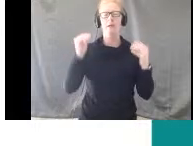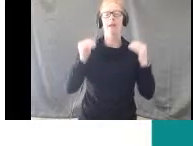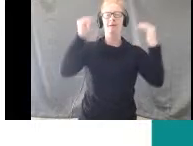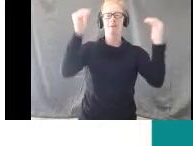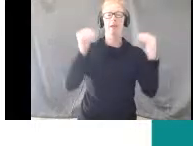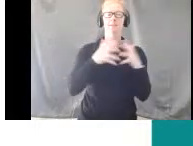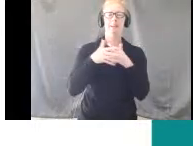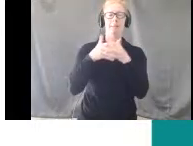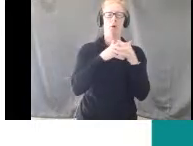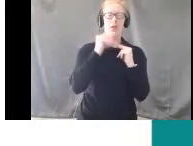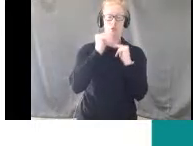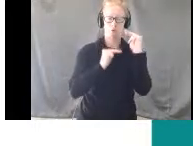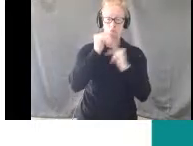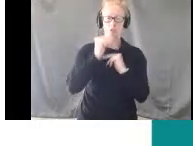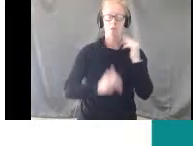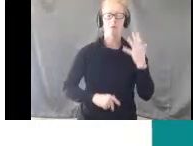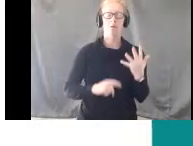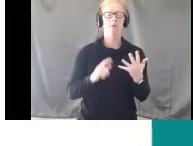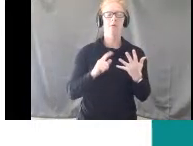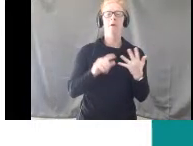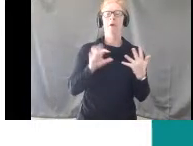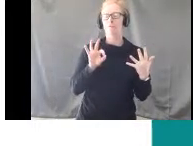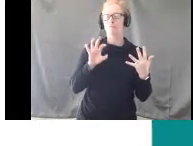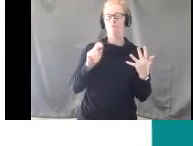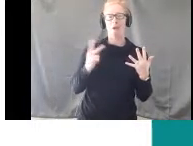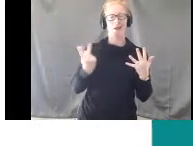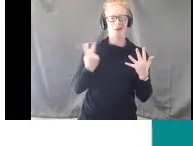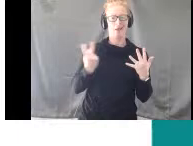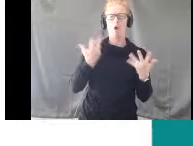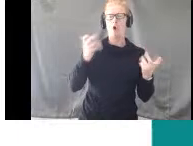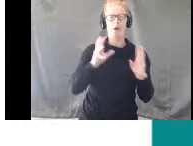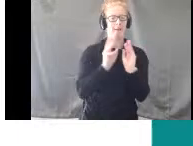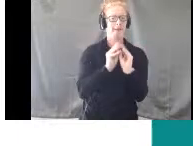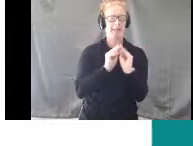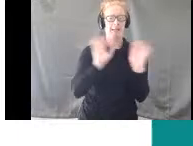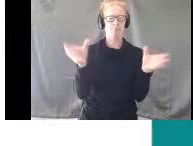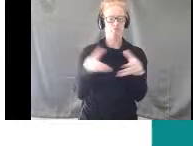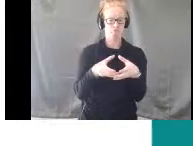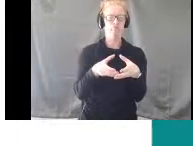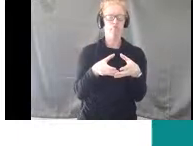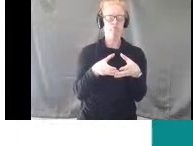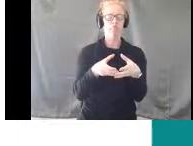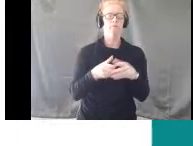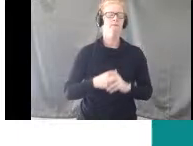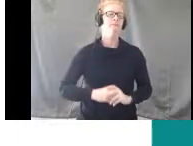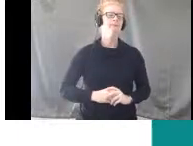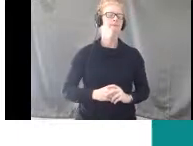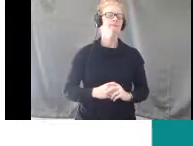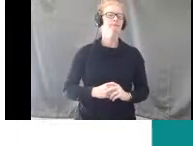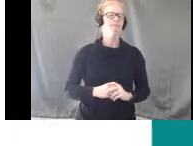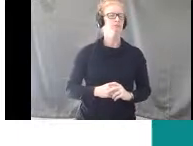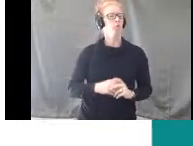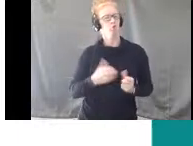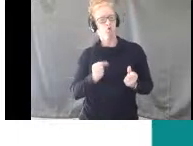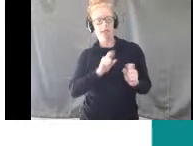Construction, which Frank and I have met with, and we are working on what their thoughts